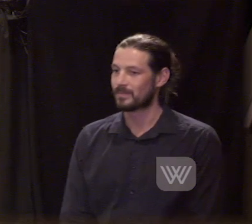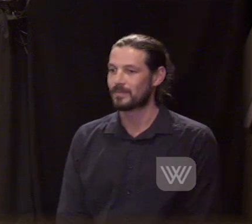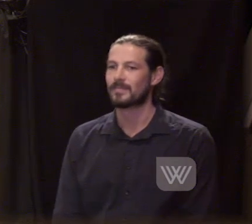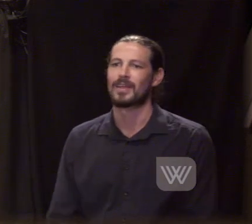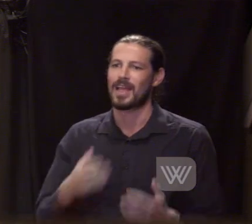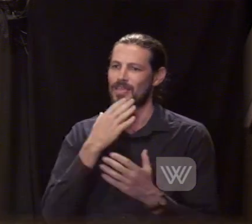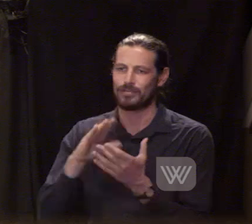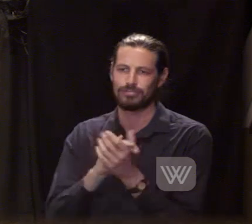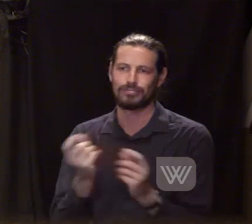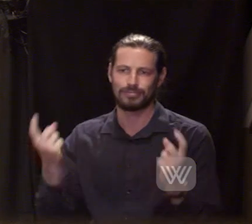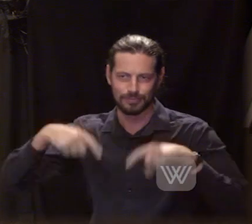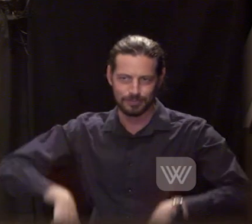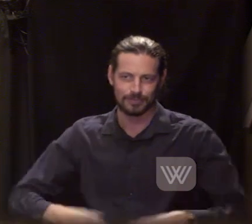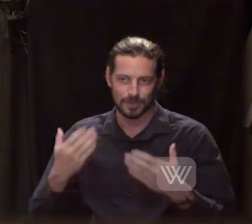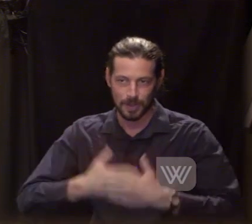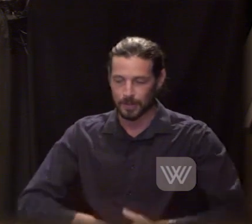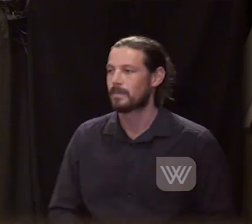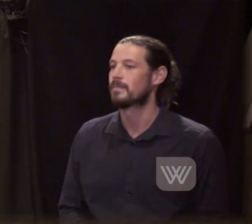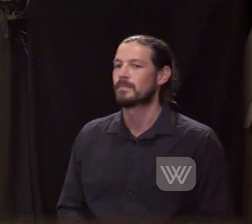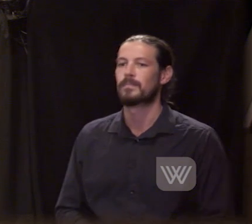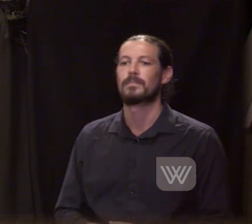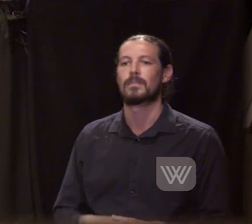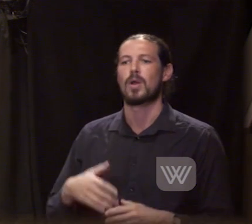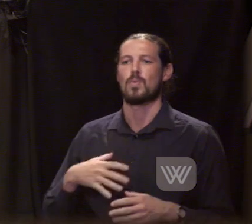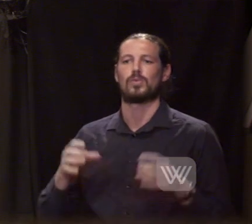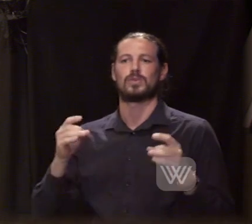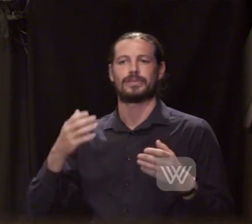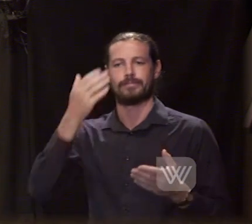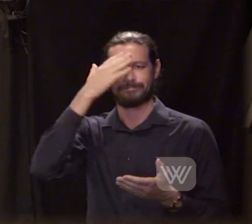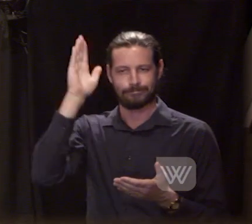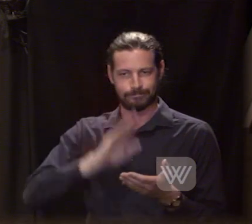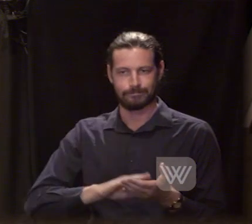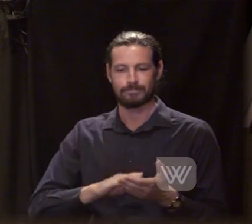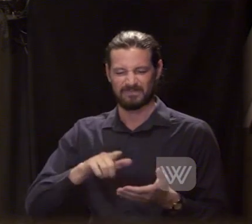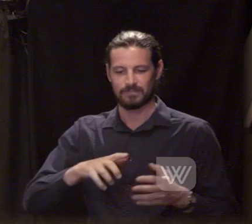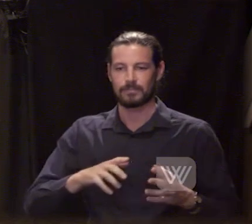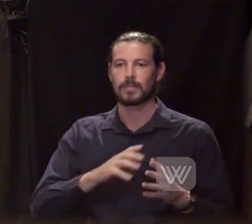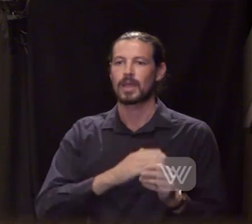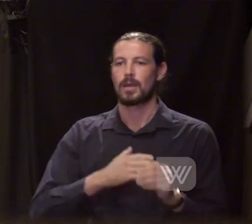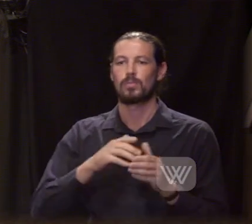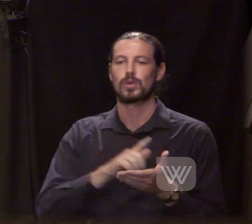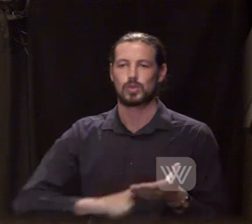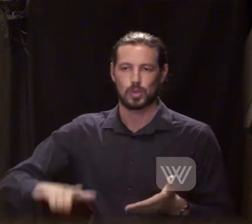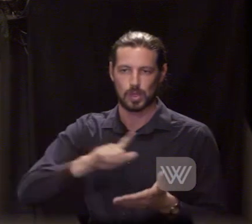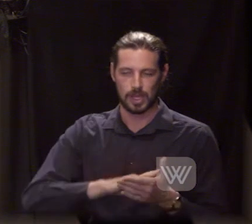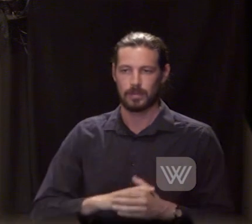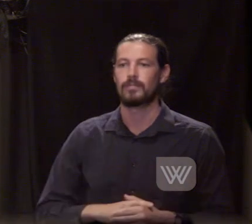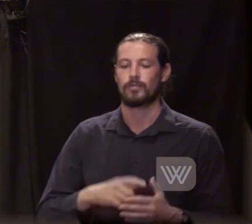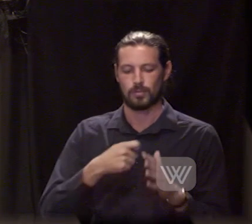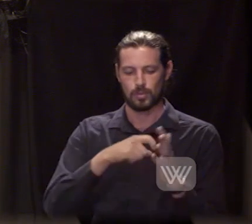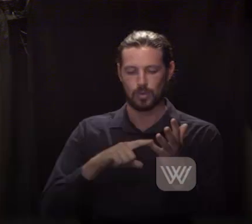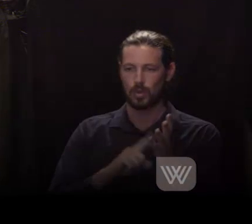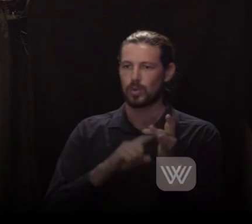Thank you so much all for coming here this evening. I'd like to start by acknowledging that we meet today on the traditional lands of the